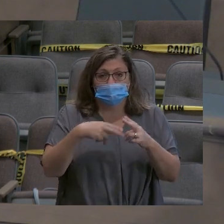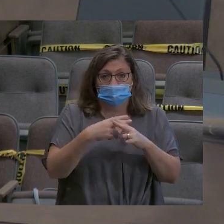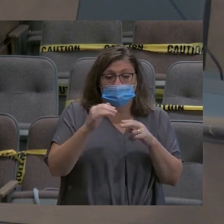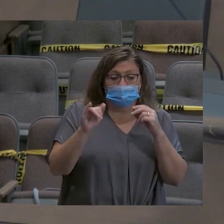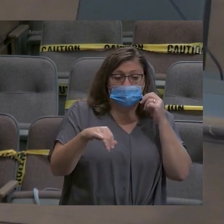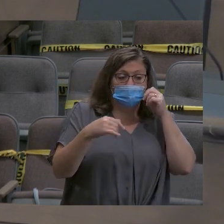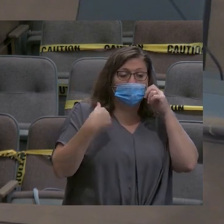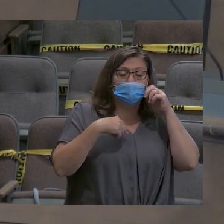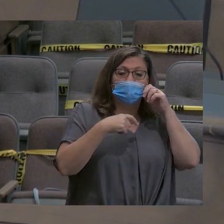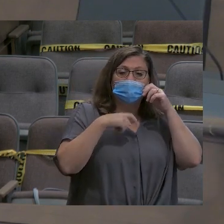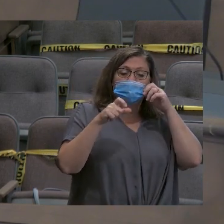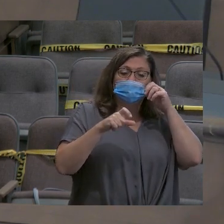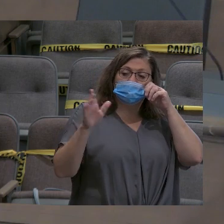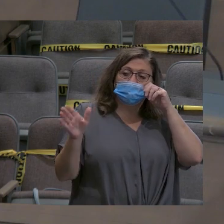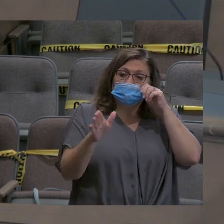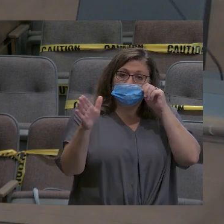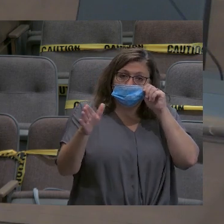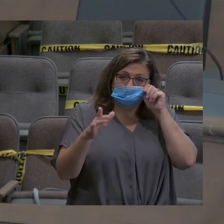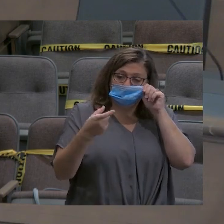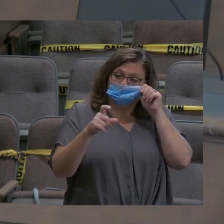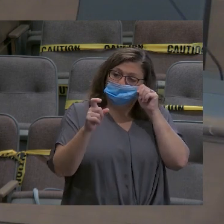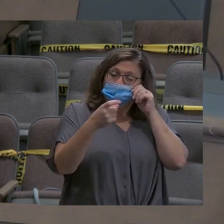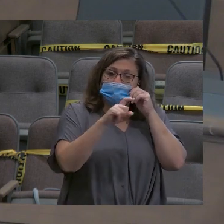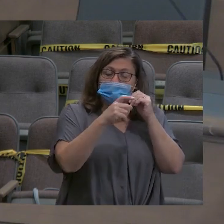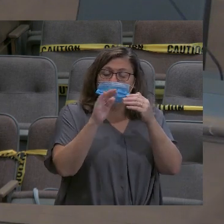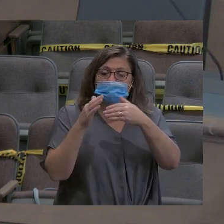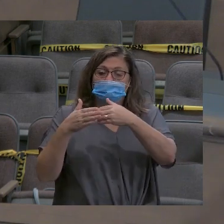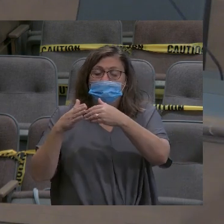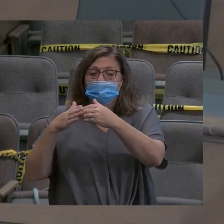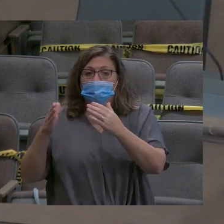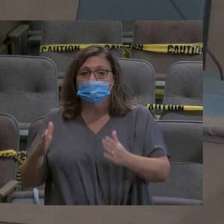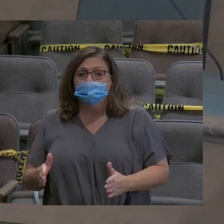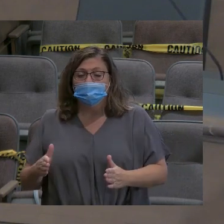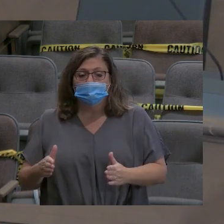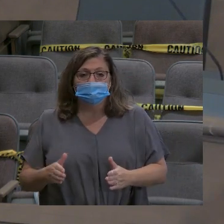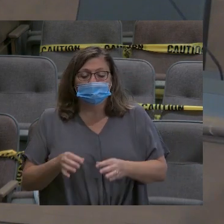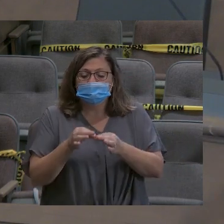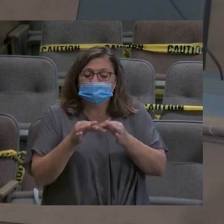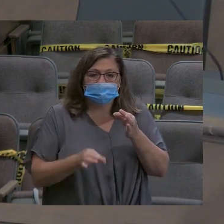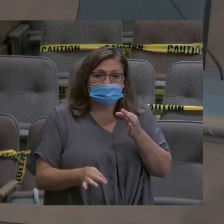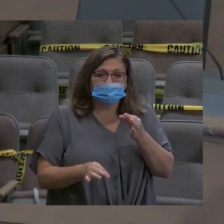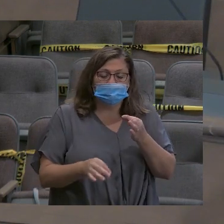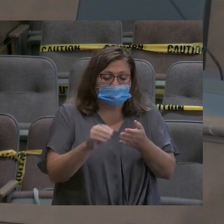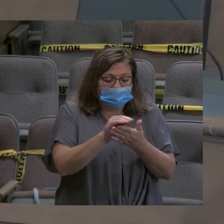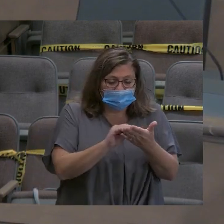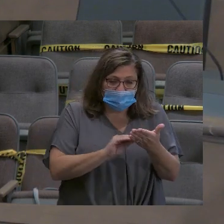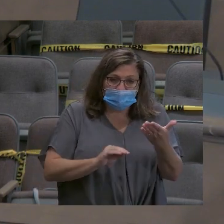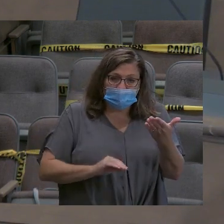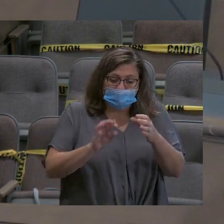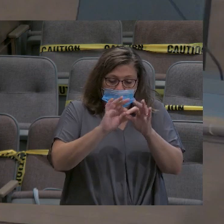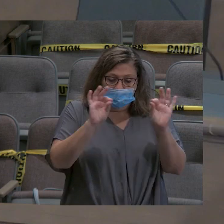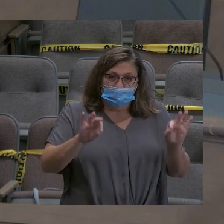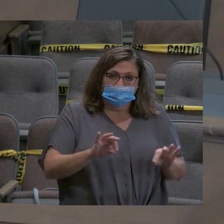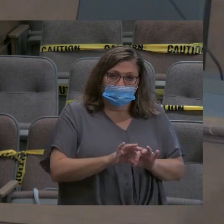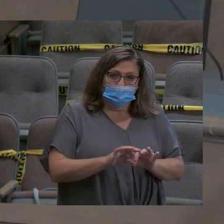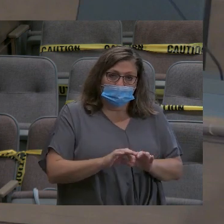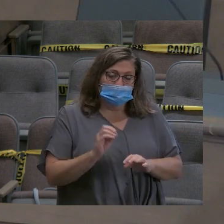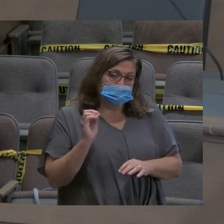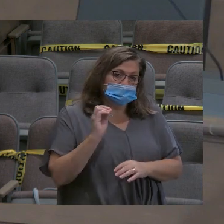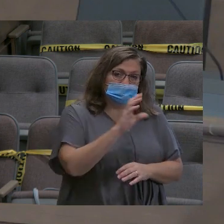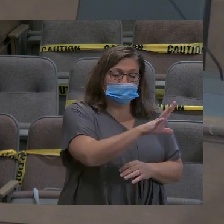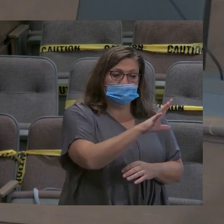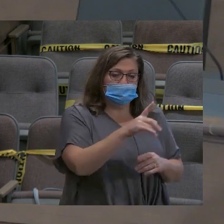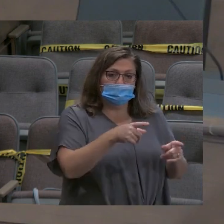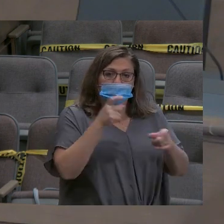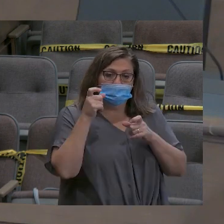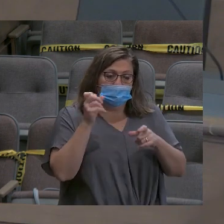is encourage our friends and neighbors and family members to simply complete the census form and get that information back.